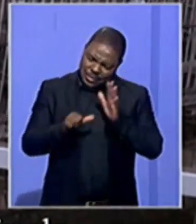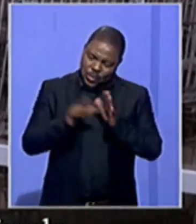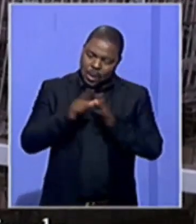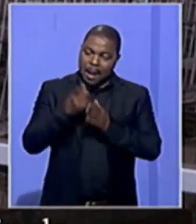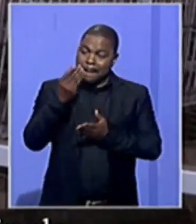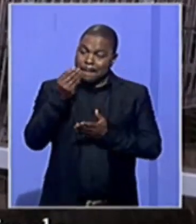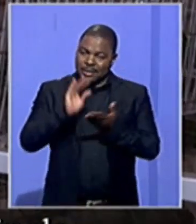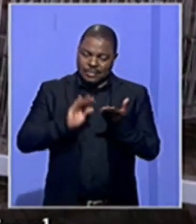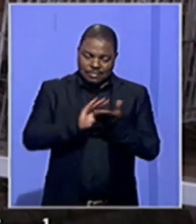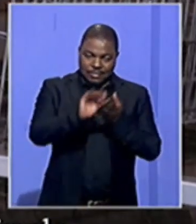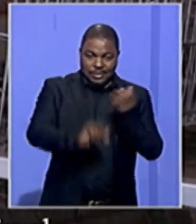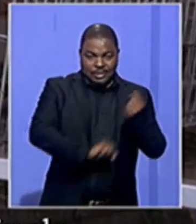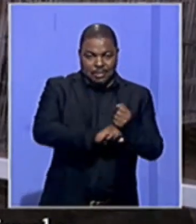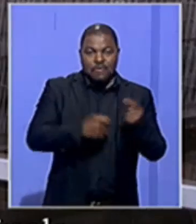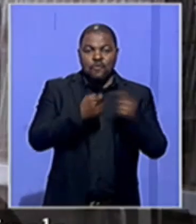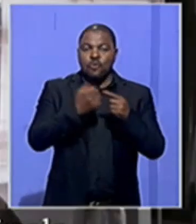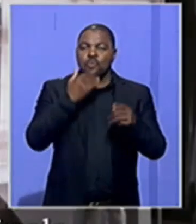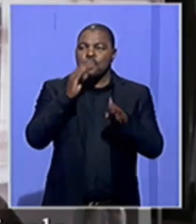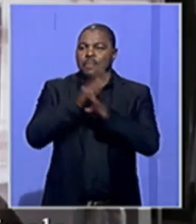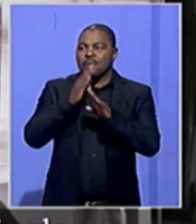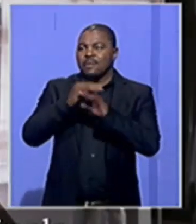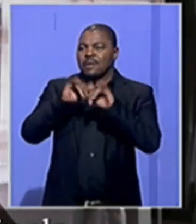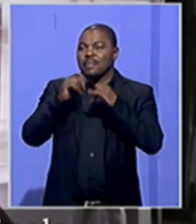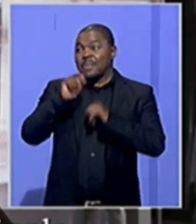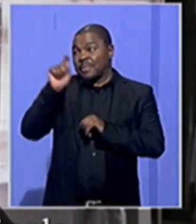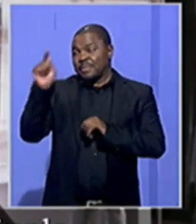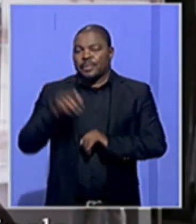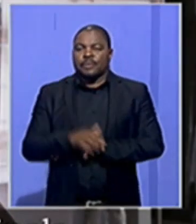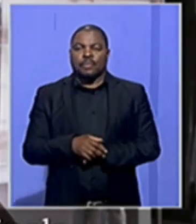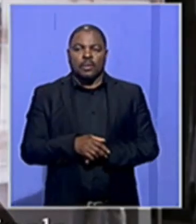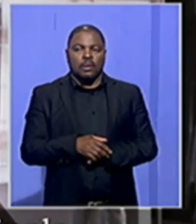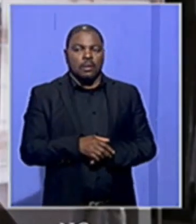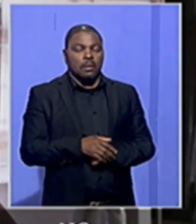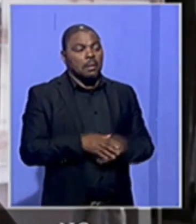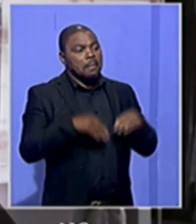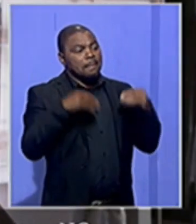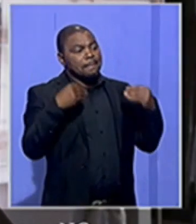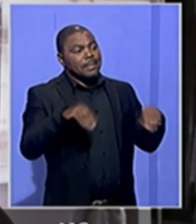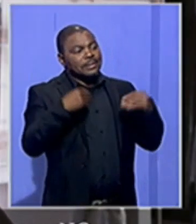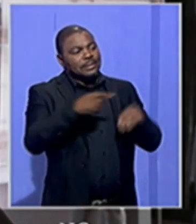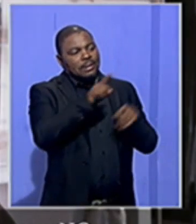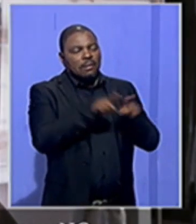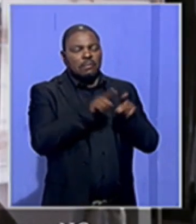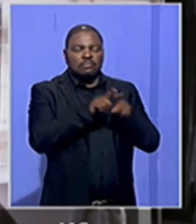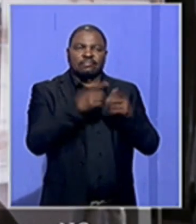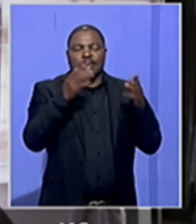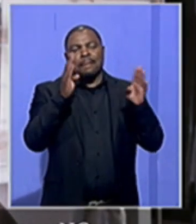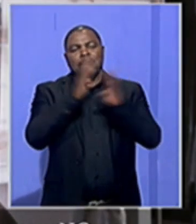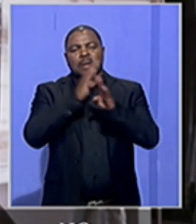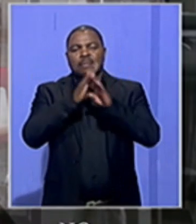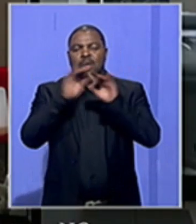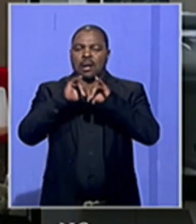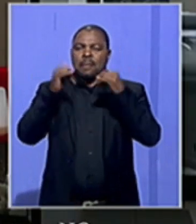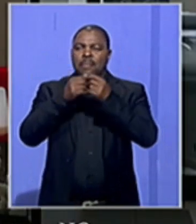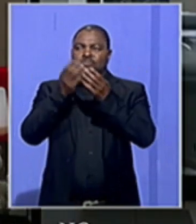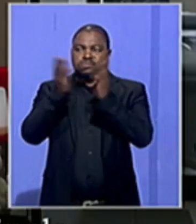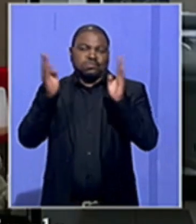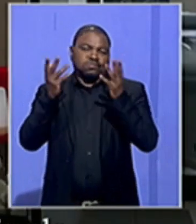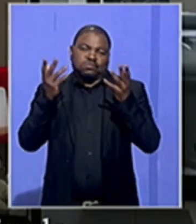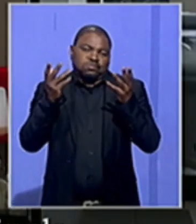matlole ho tswa makaleng a private. The business tse di itsweng as private sector owned, meaning owned